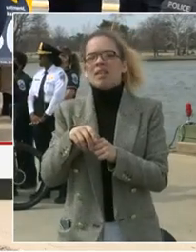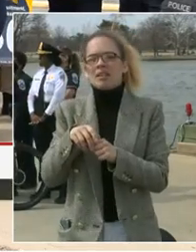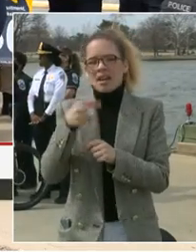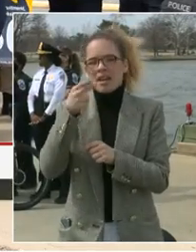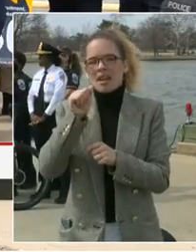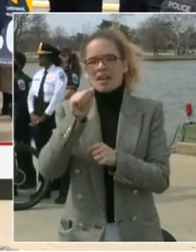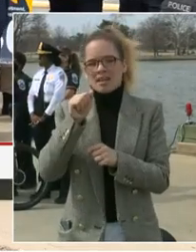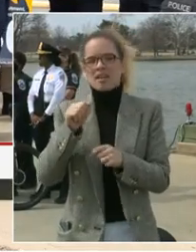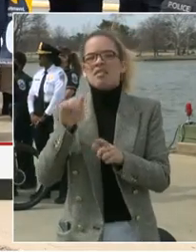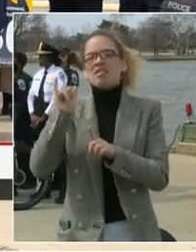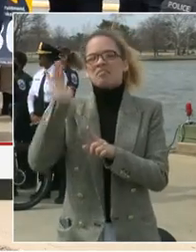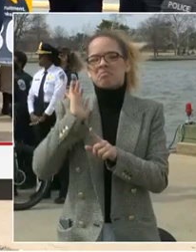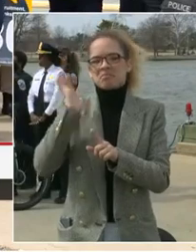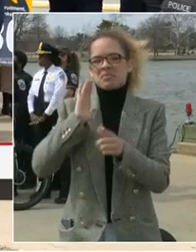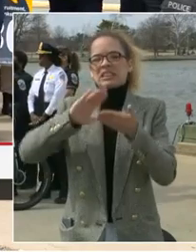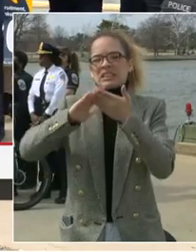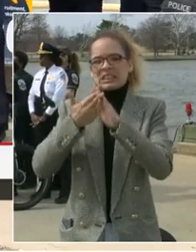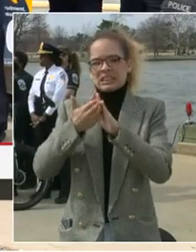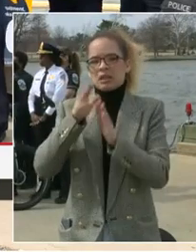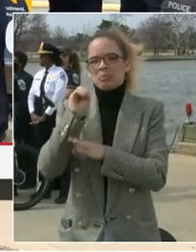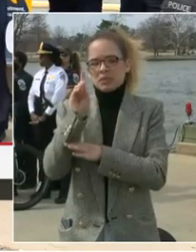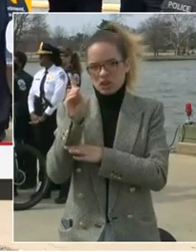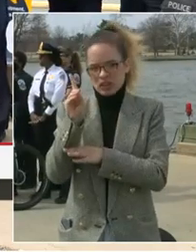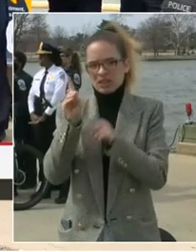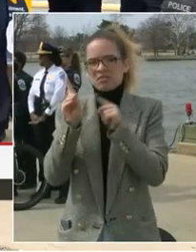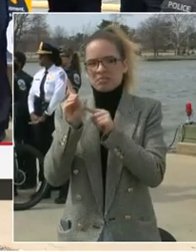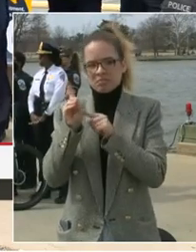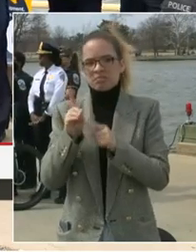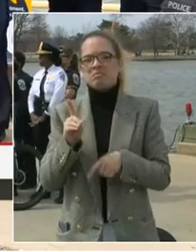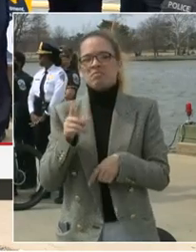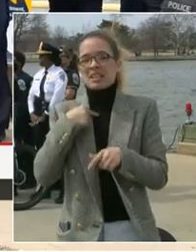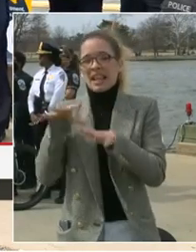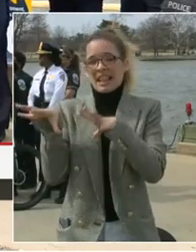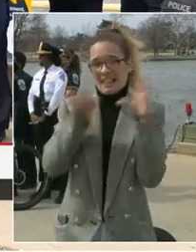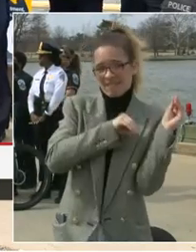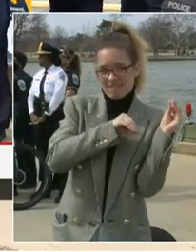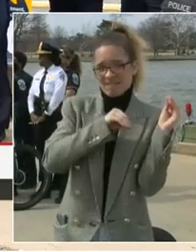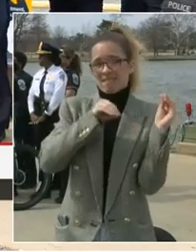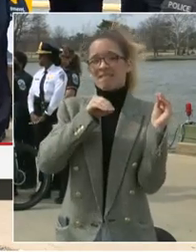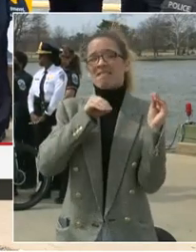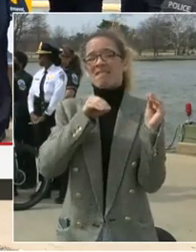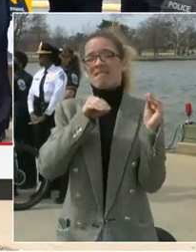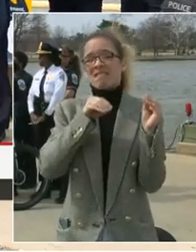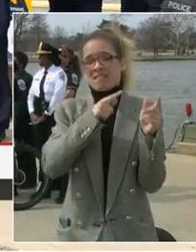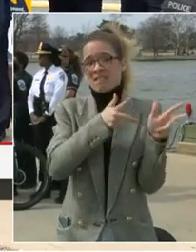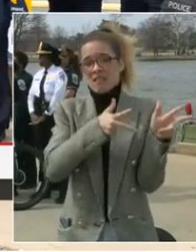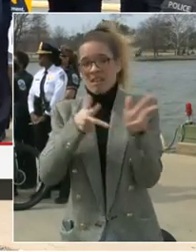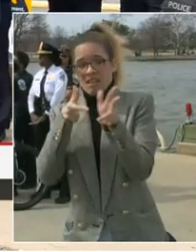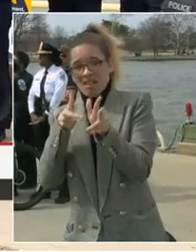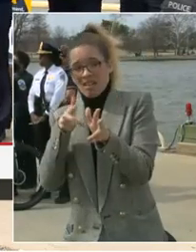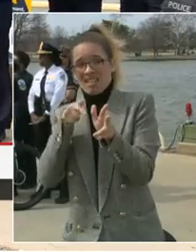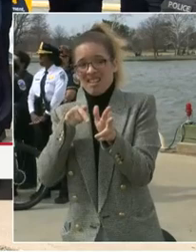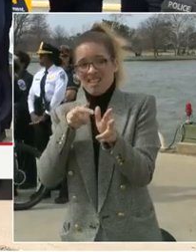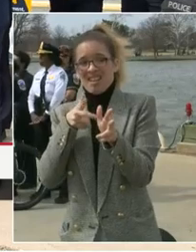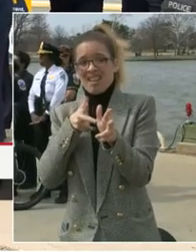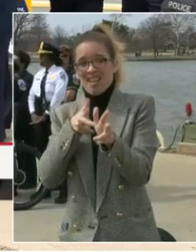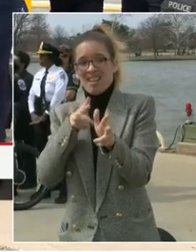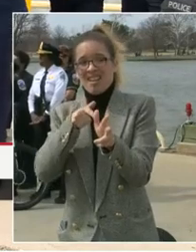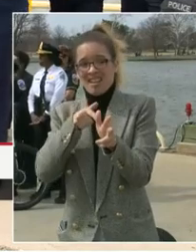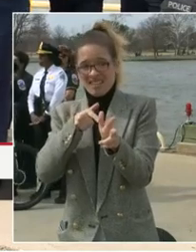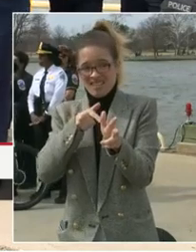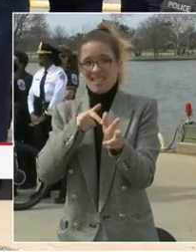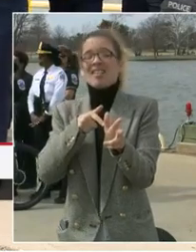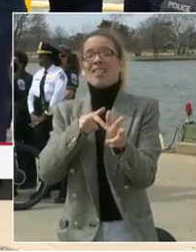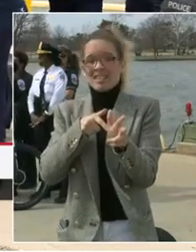ago, en route to the area of the DC area, looking at the Beltway. Anything is on the